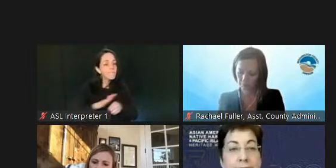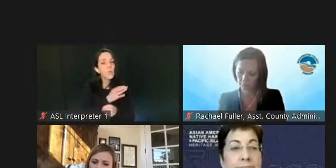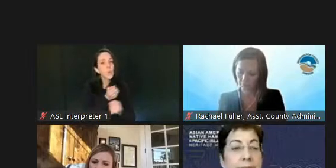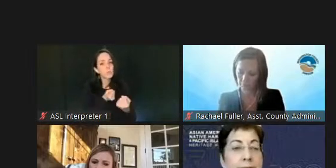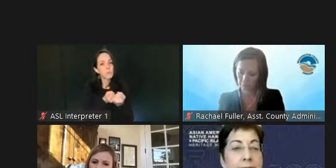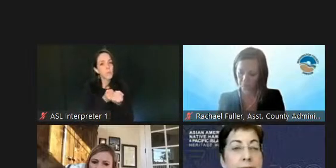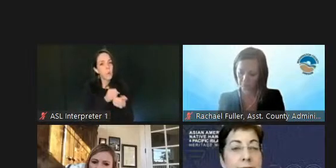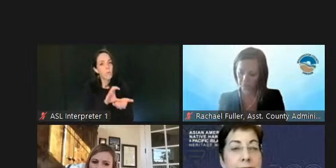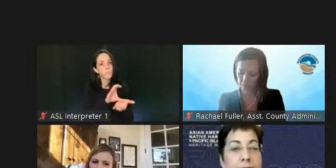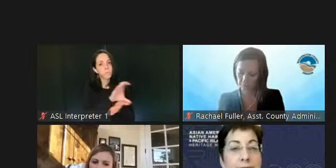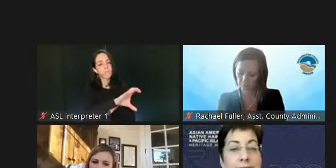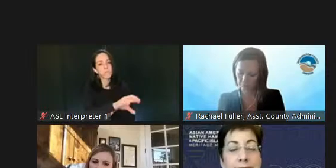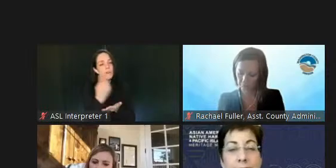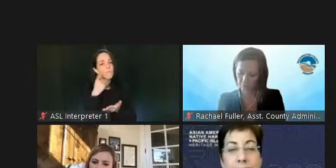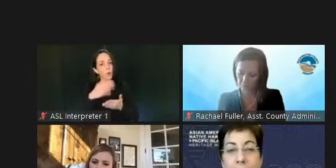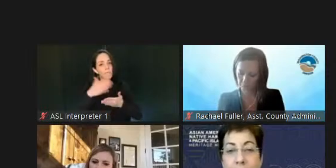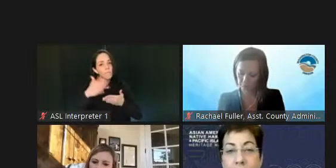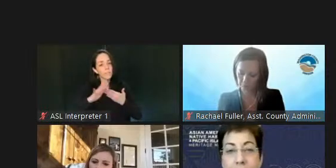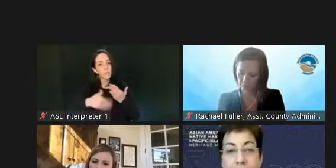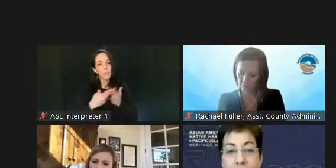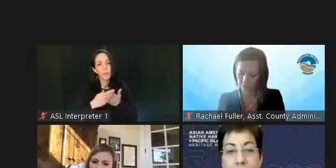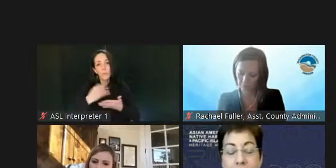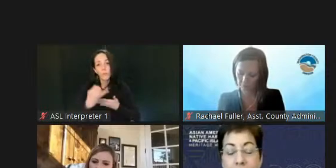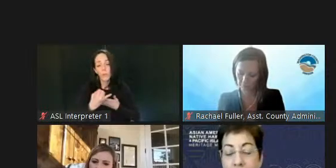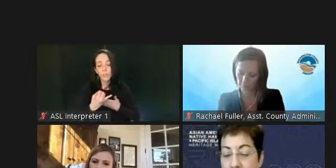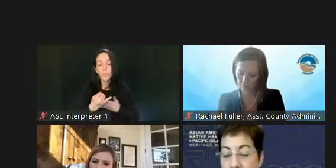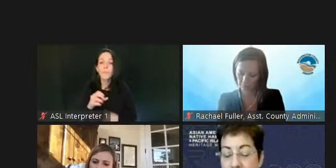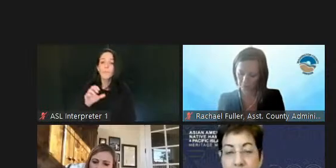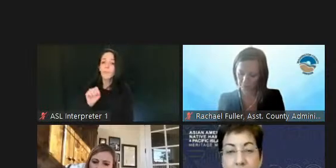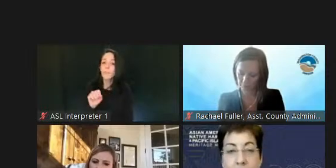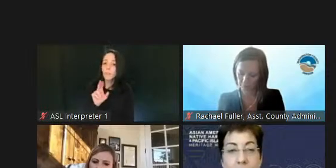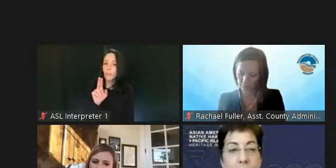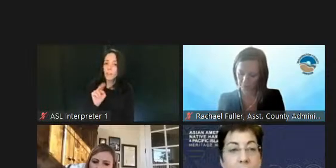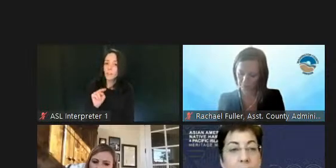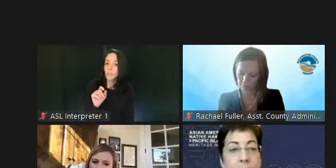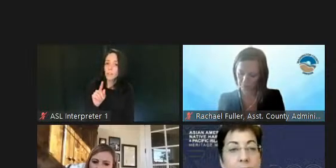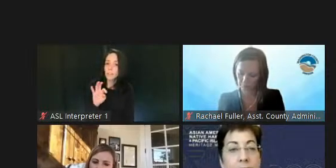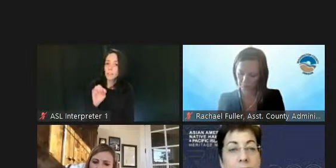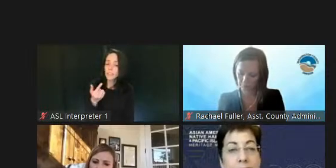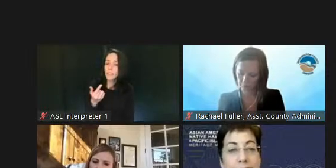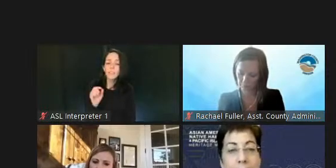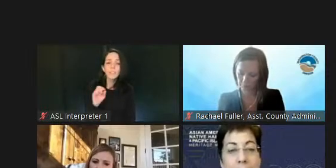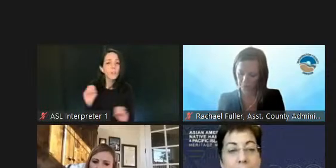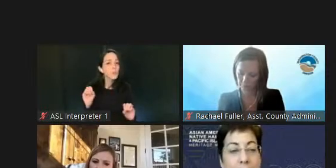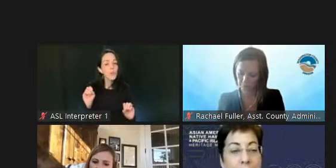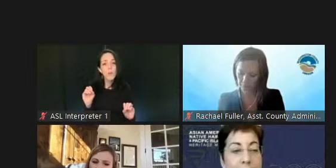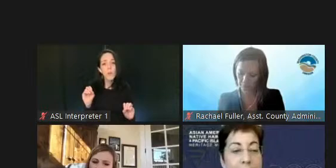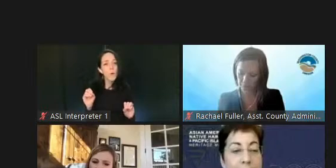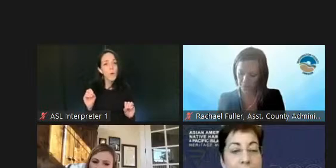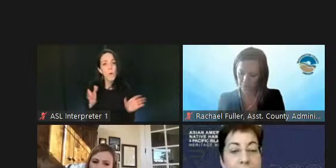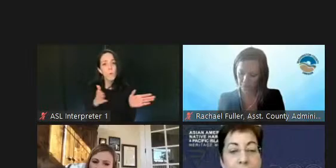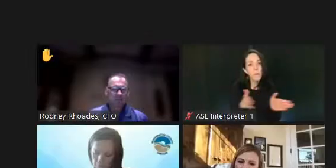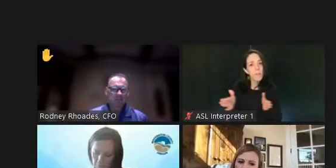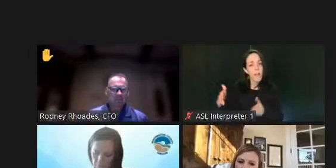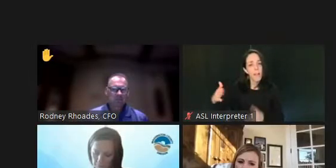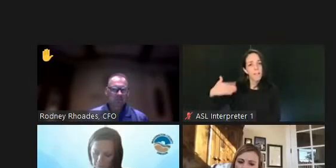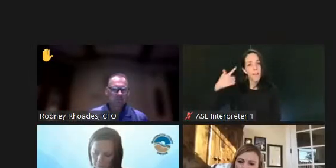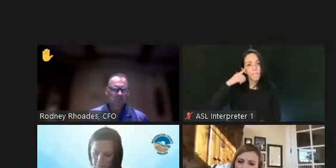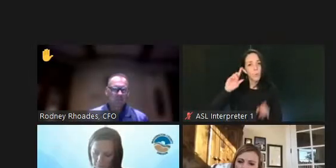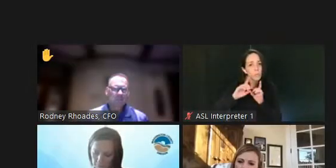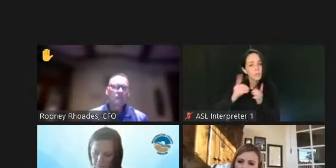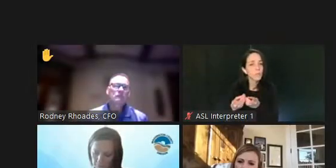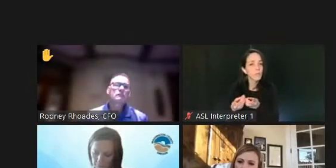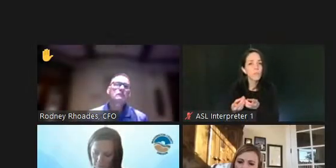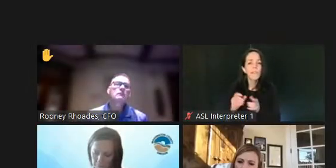over time. So the sunsetting, there is no prescribed sunset for the district, and I think it would be a